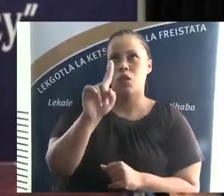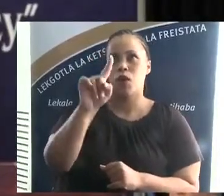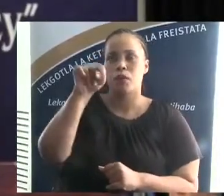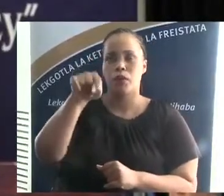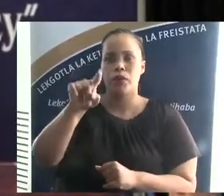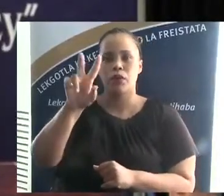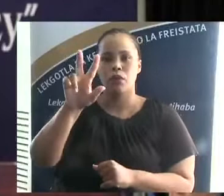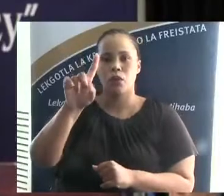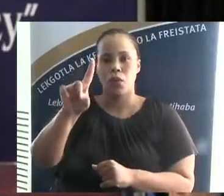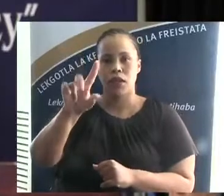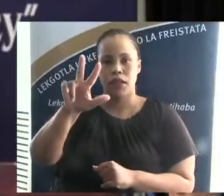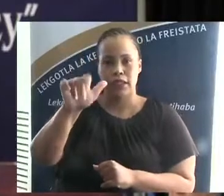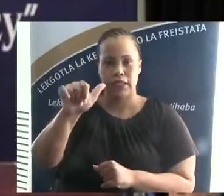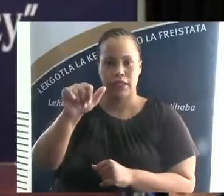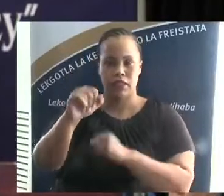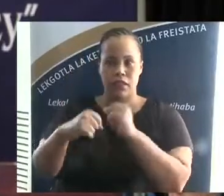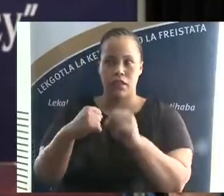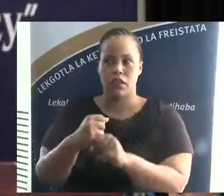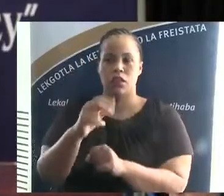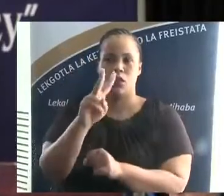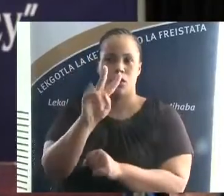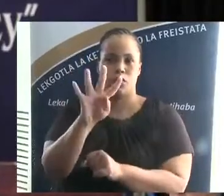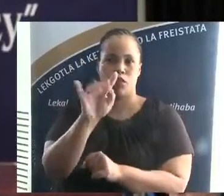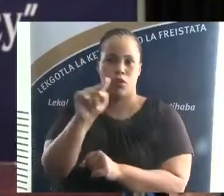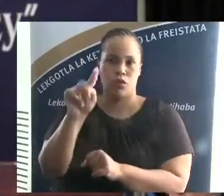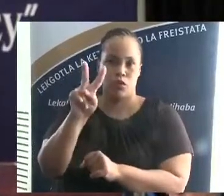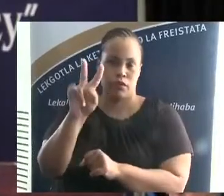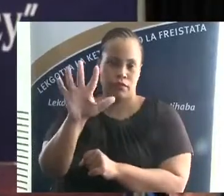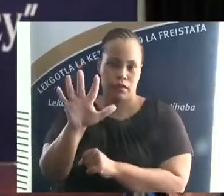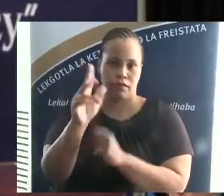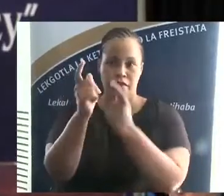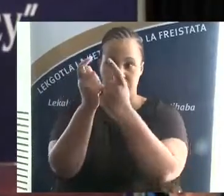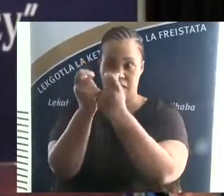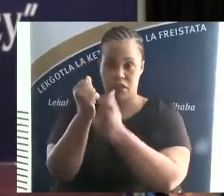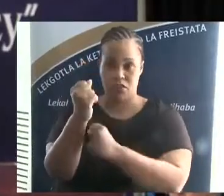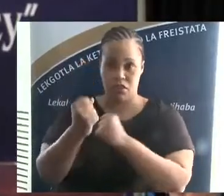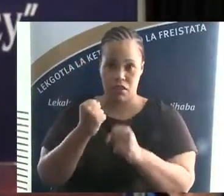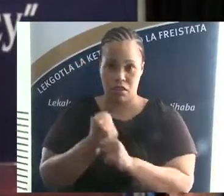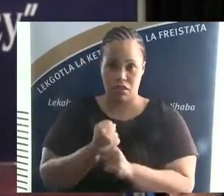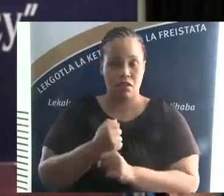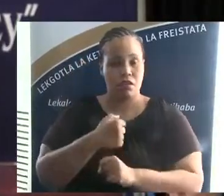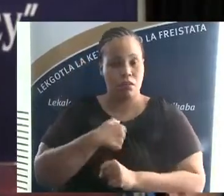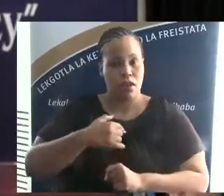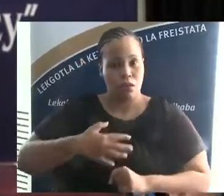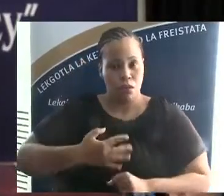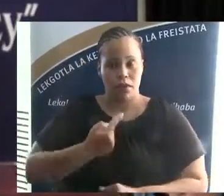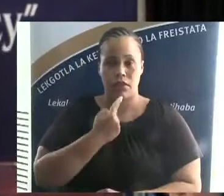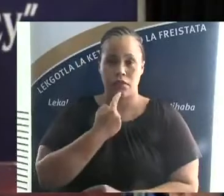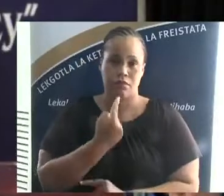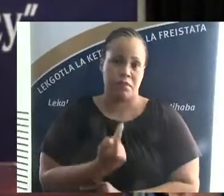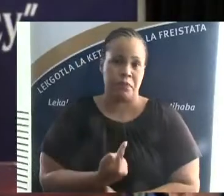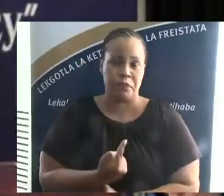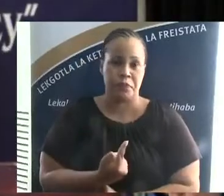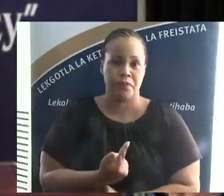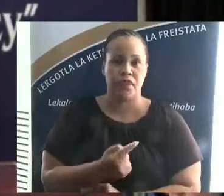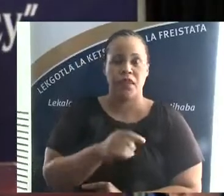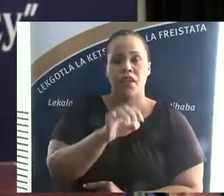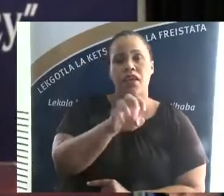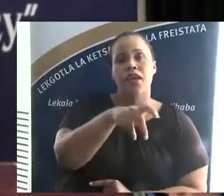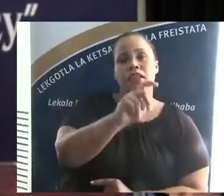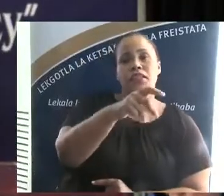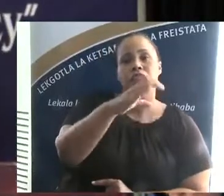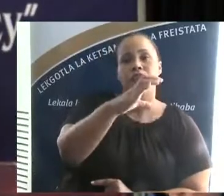in 24-25 financial year. Honourable Speaker, I must mention to the House that EXCO and